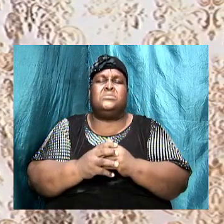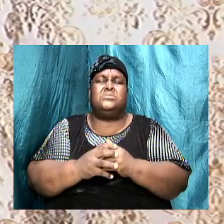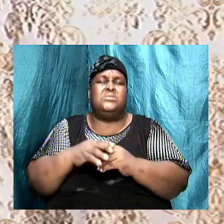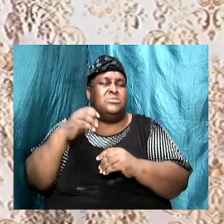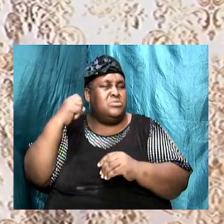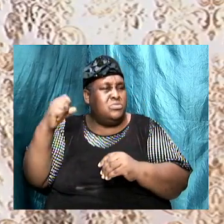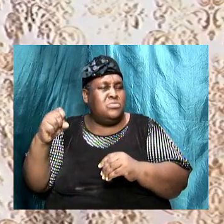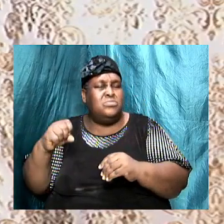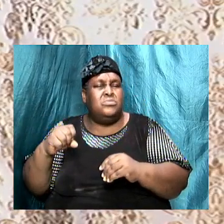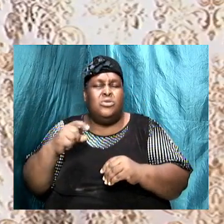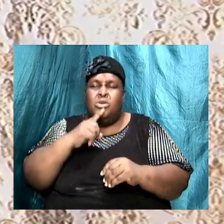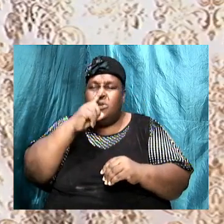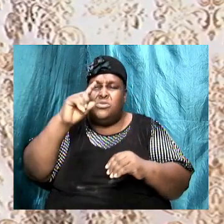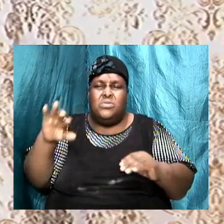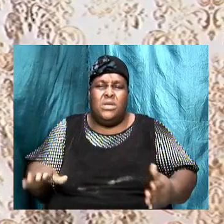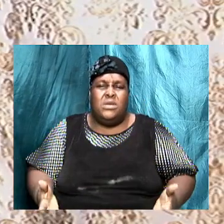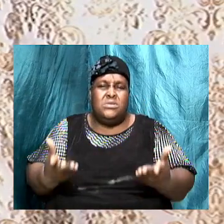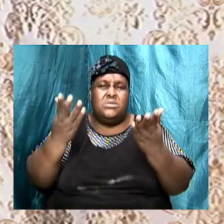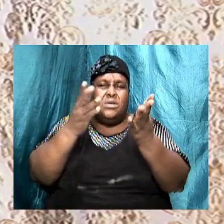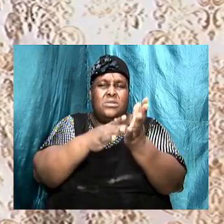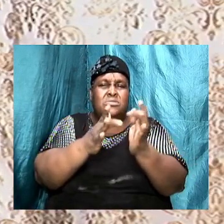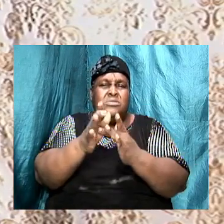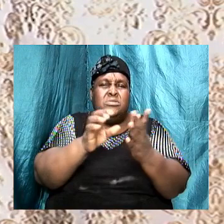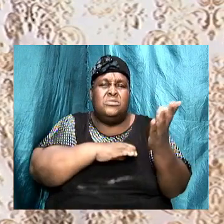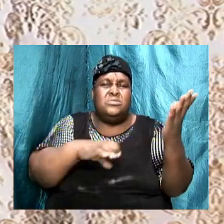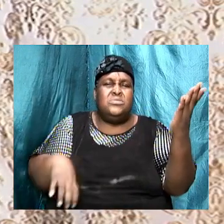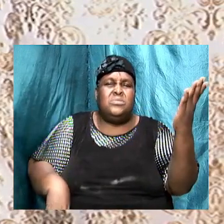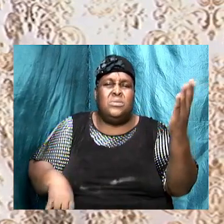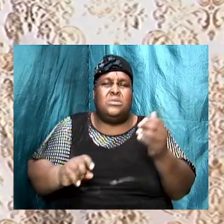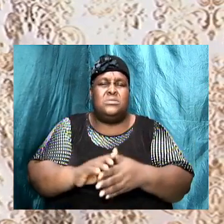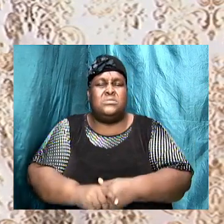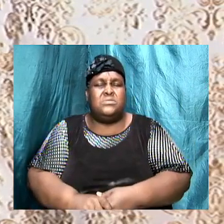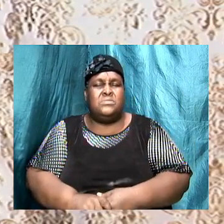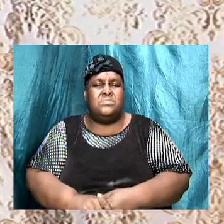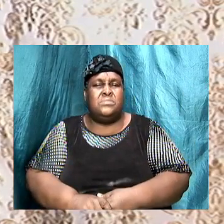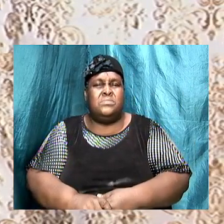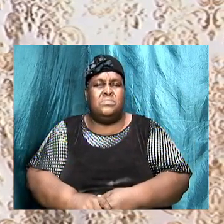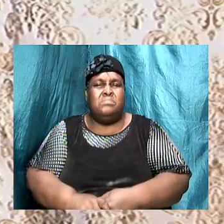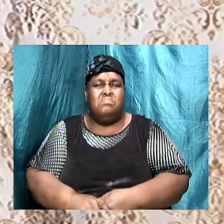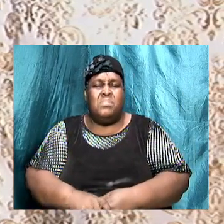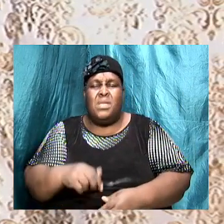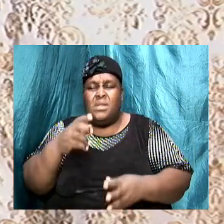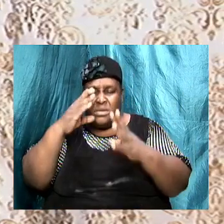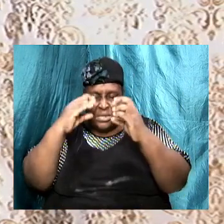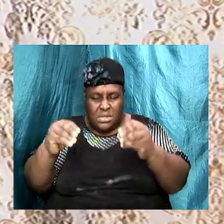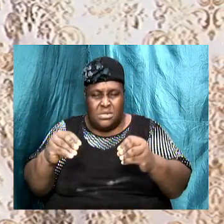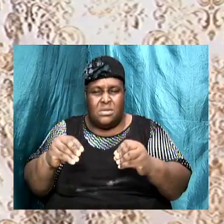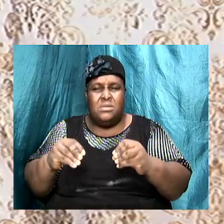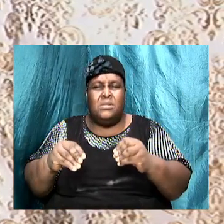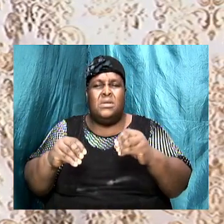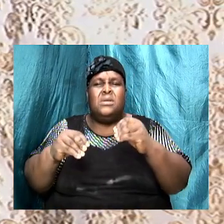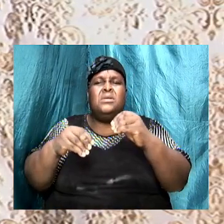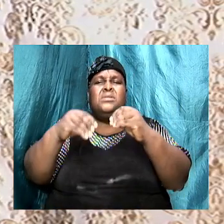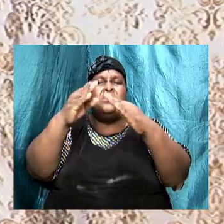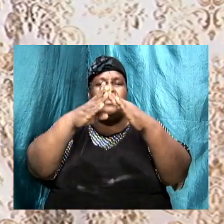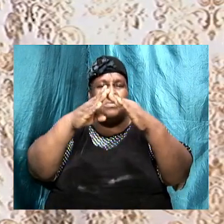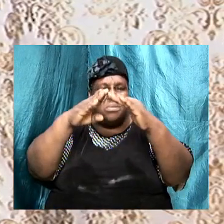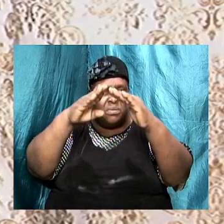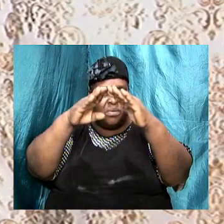Jesus Christ. Any teaching that degrades Jesus Christ are erroneous.